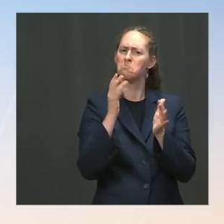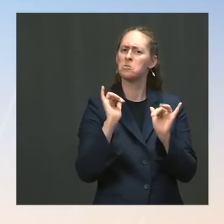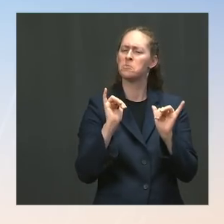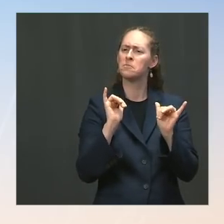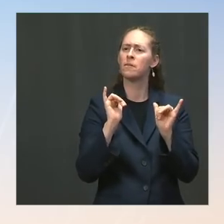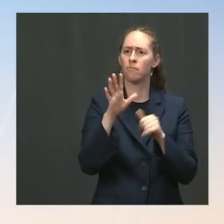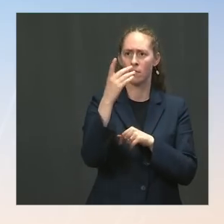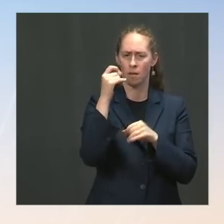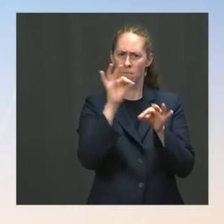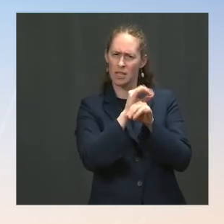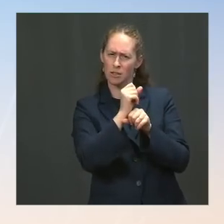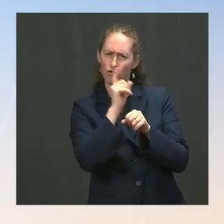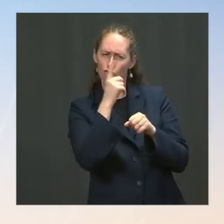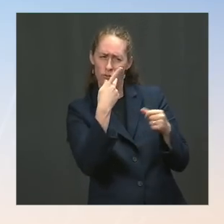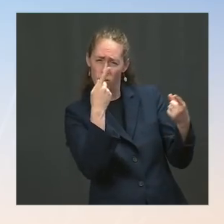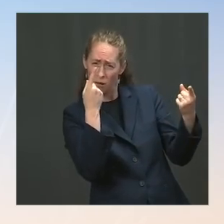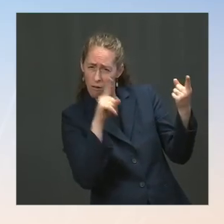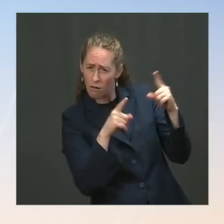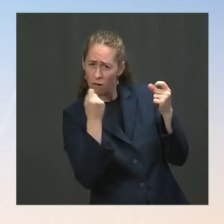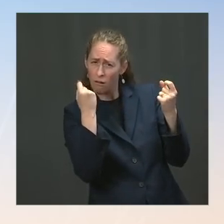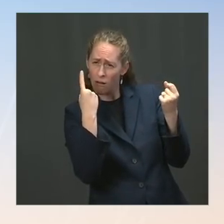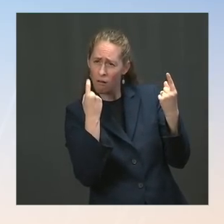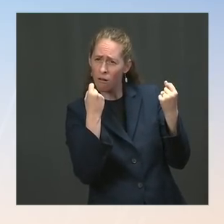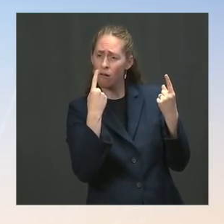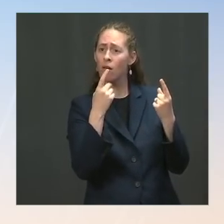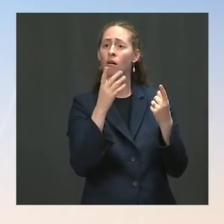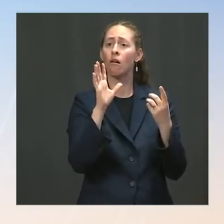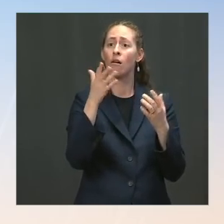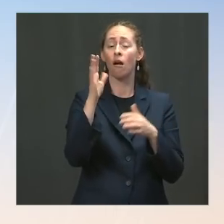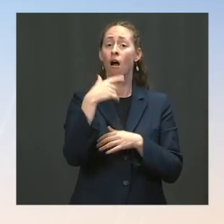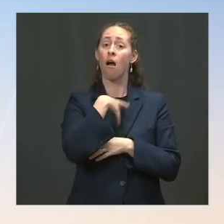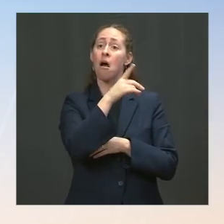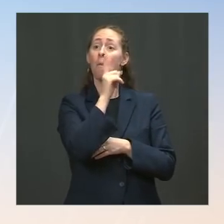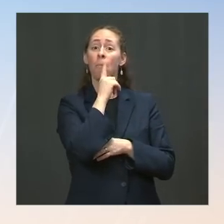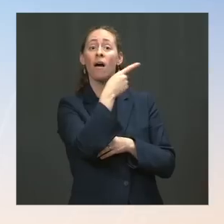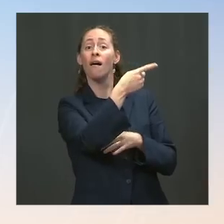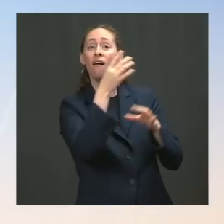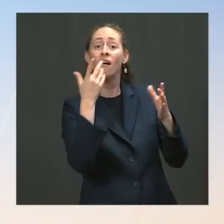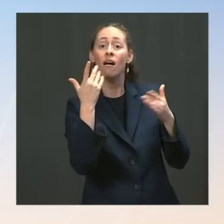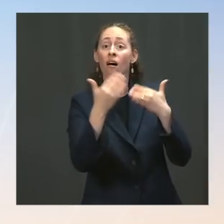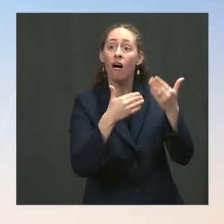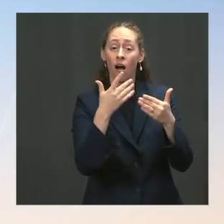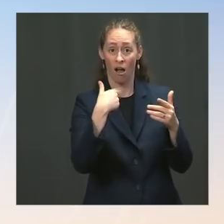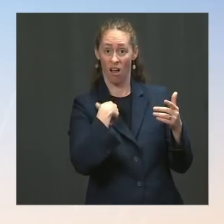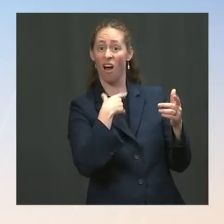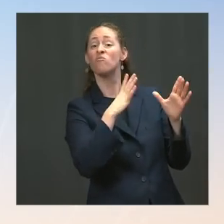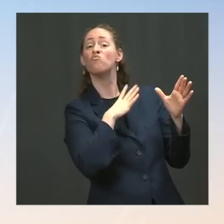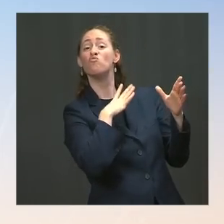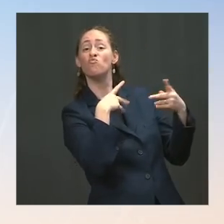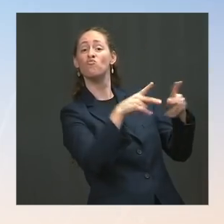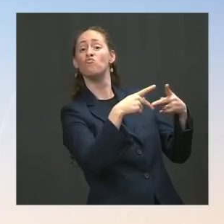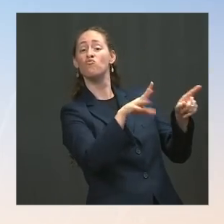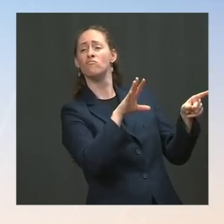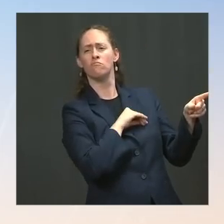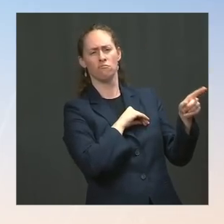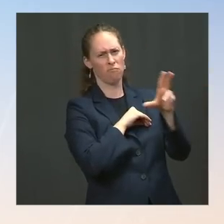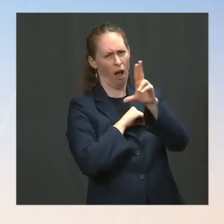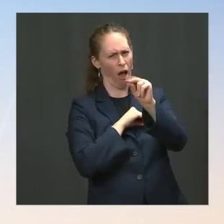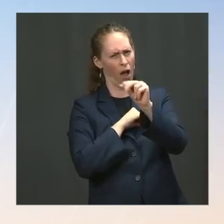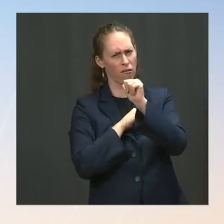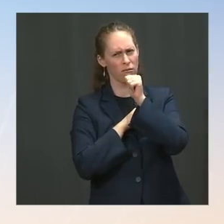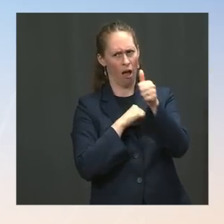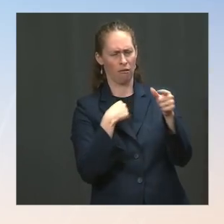great concern about a number of Iran's problematic activities in the global community, having visibility into their